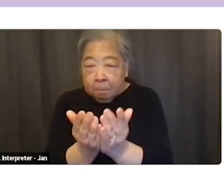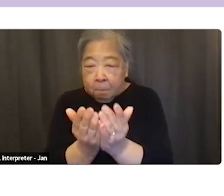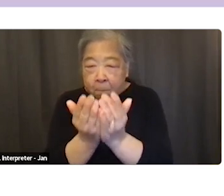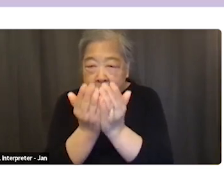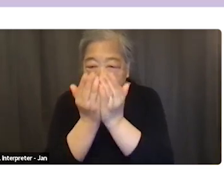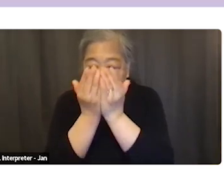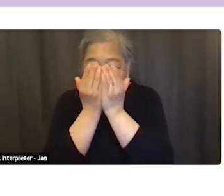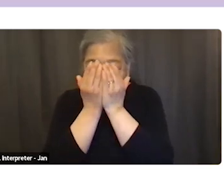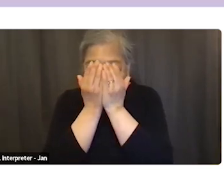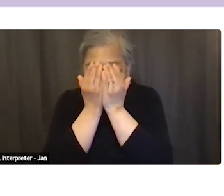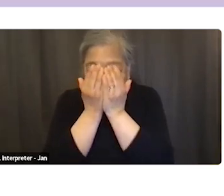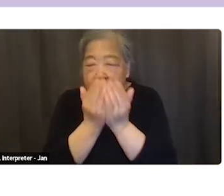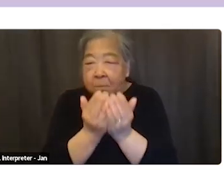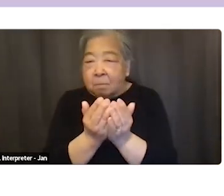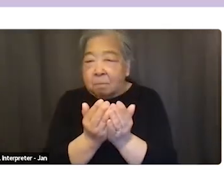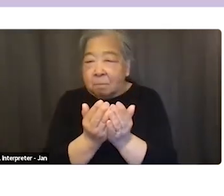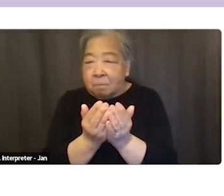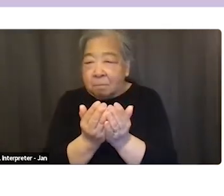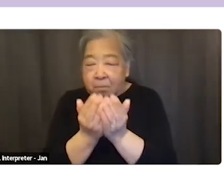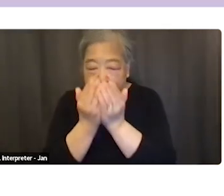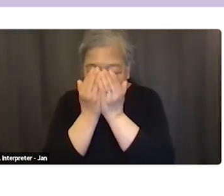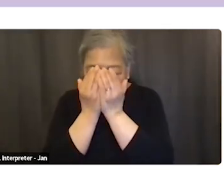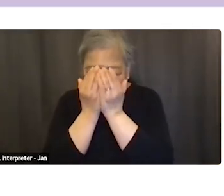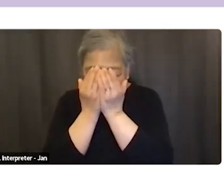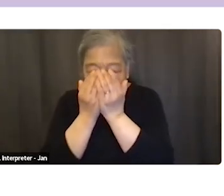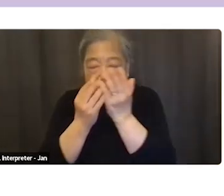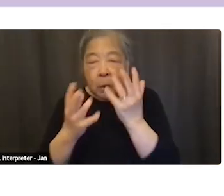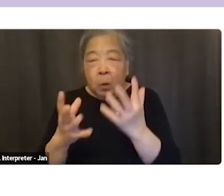your face. And breathe that in.